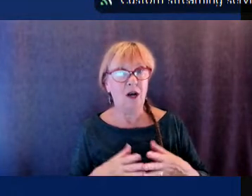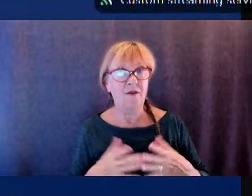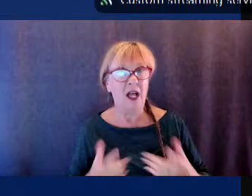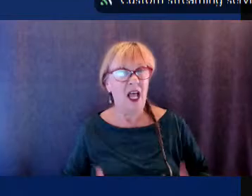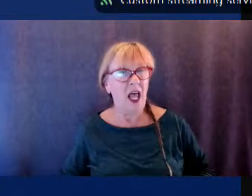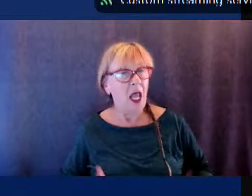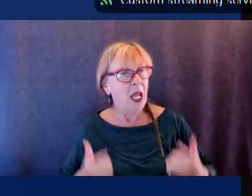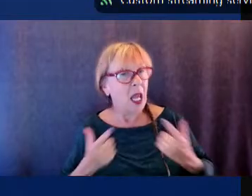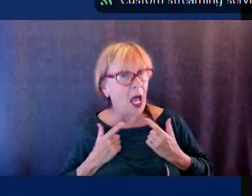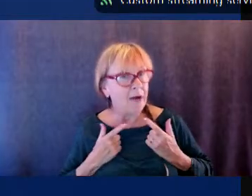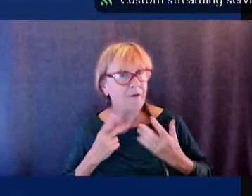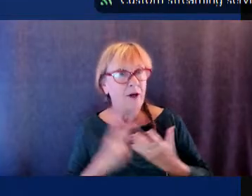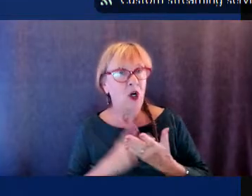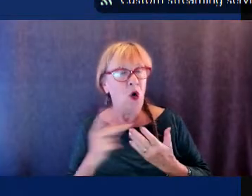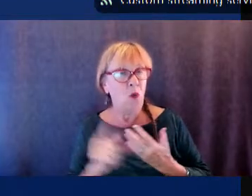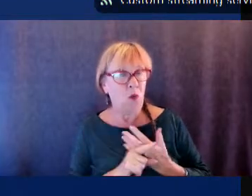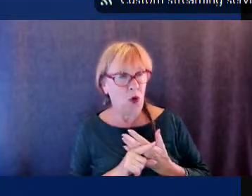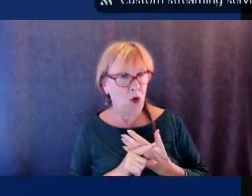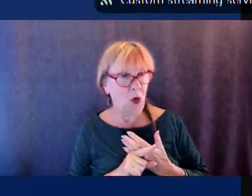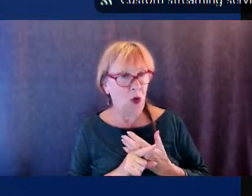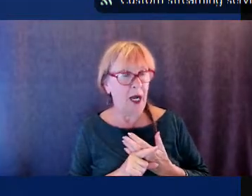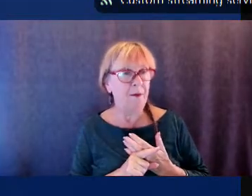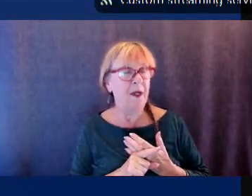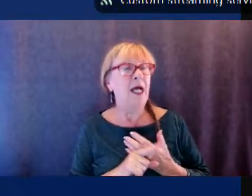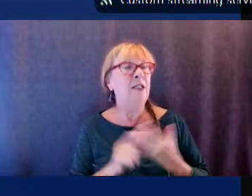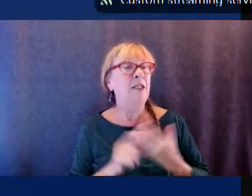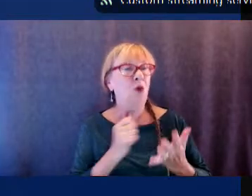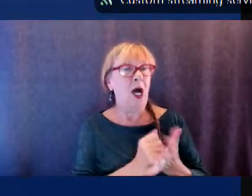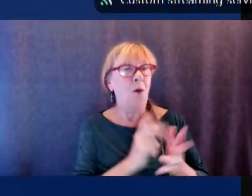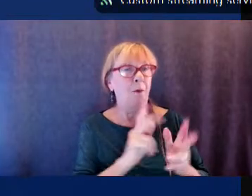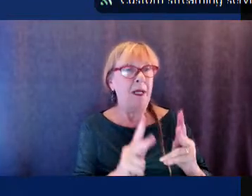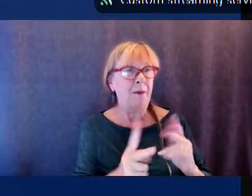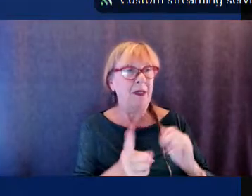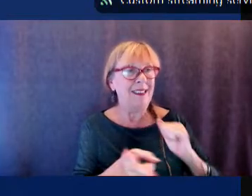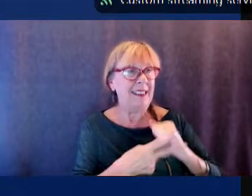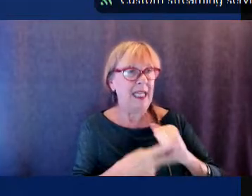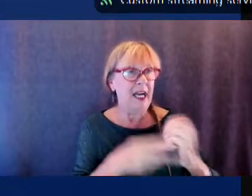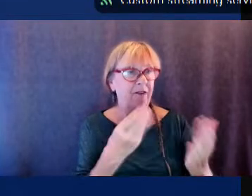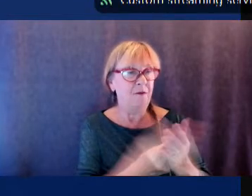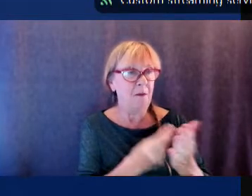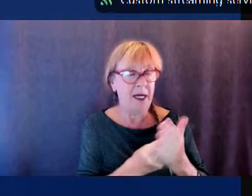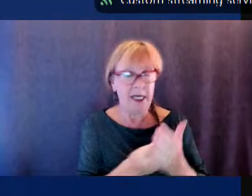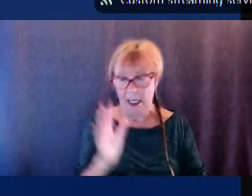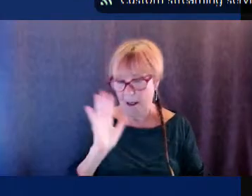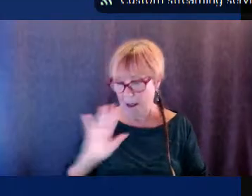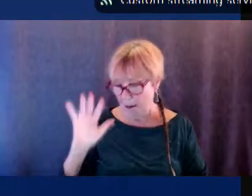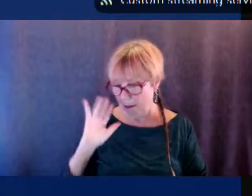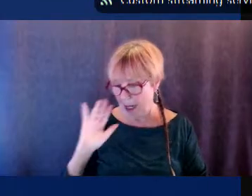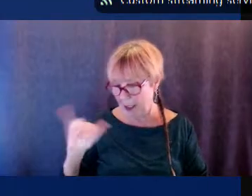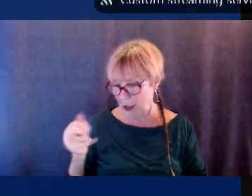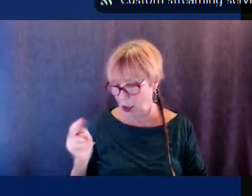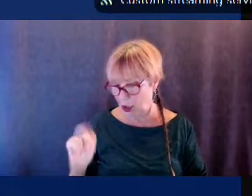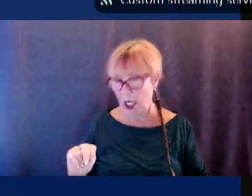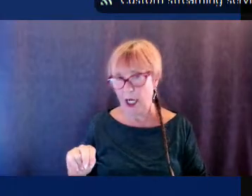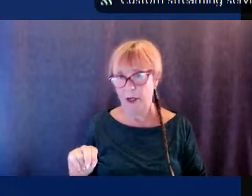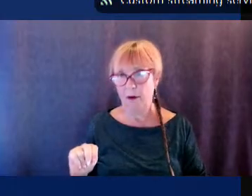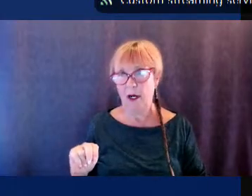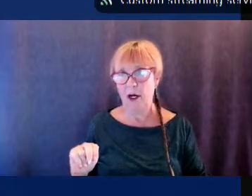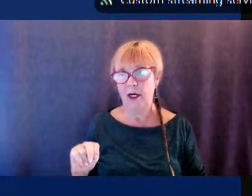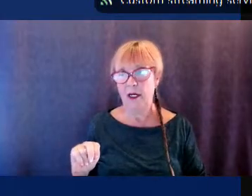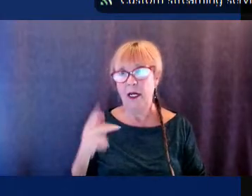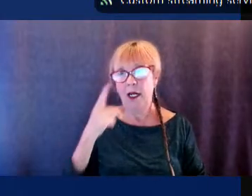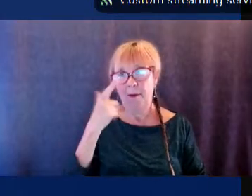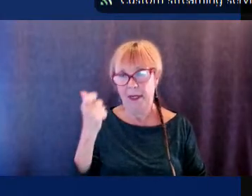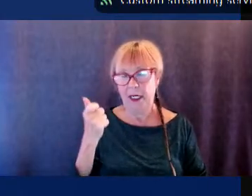program designed to help qualifying riders save on fares. Back in January, to the amazing leadership